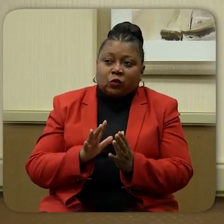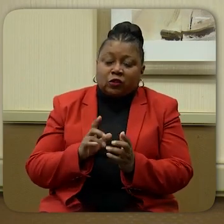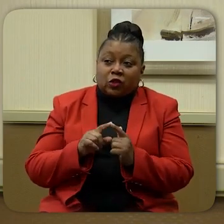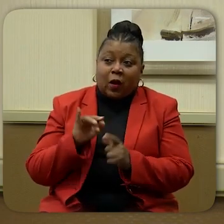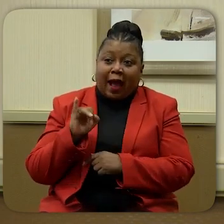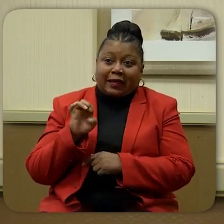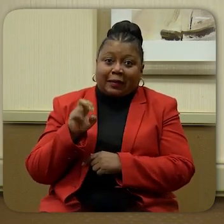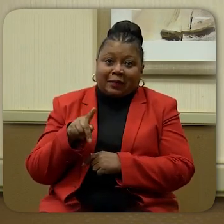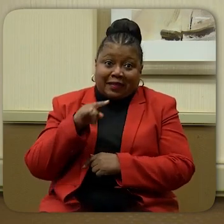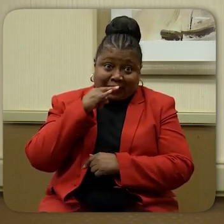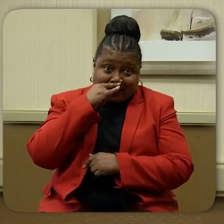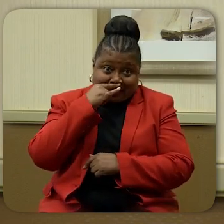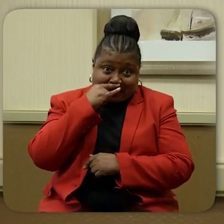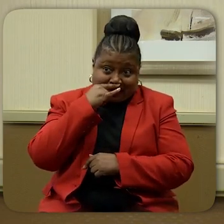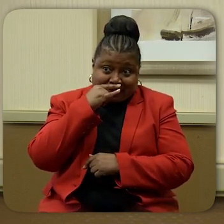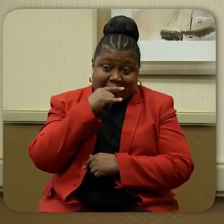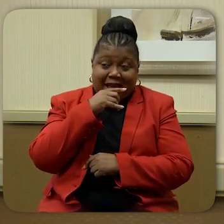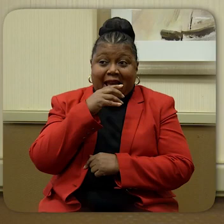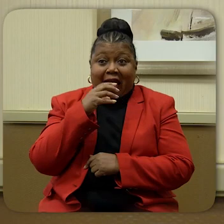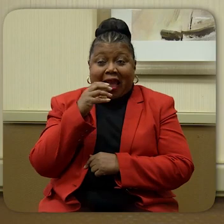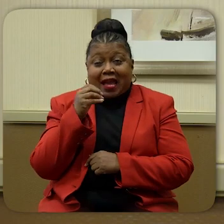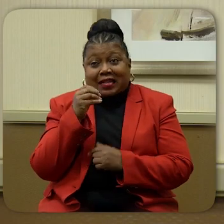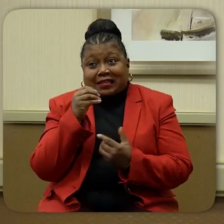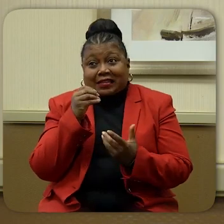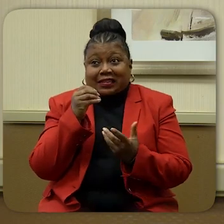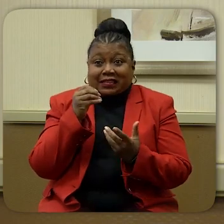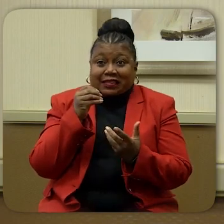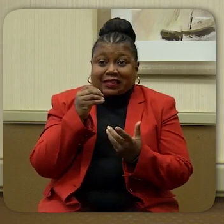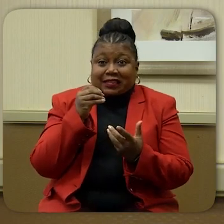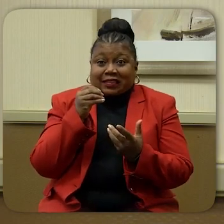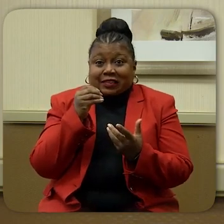are IEP kids, and